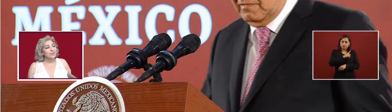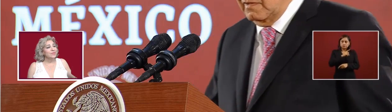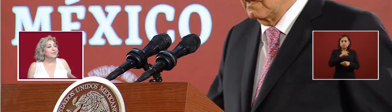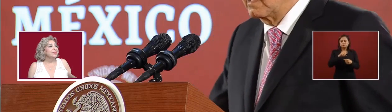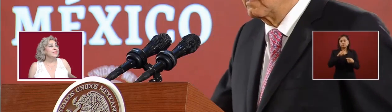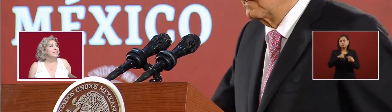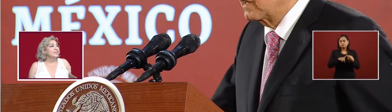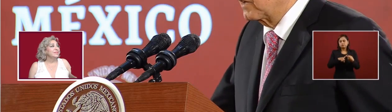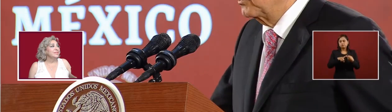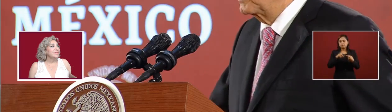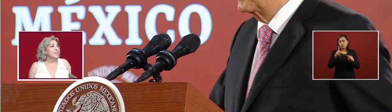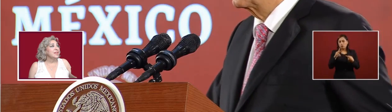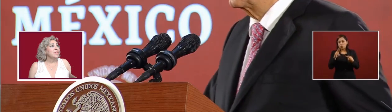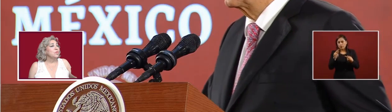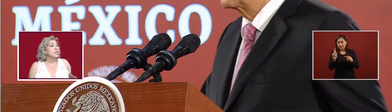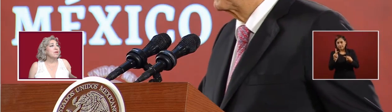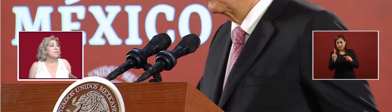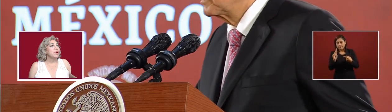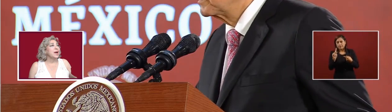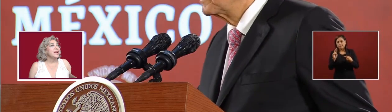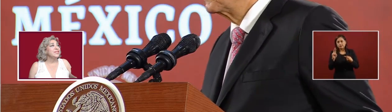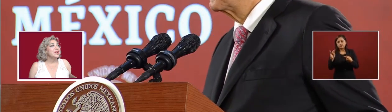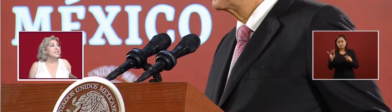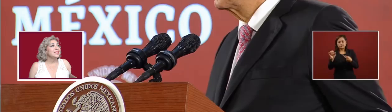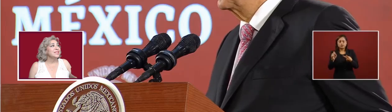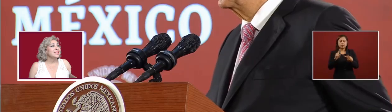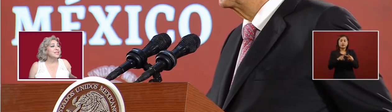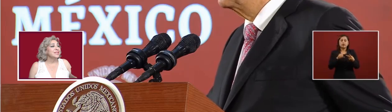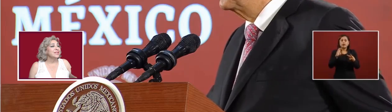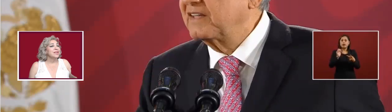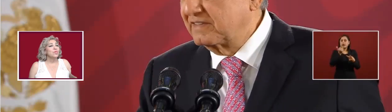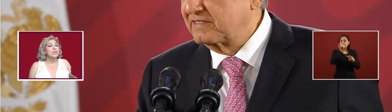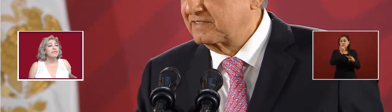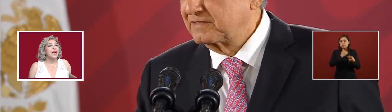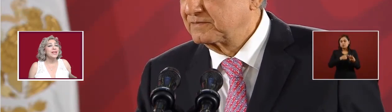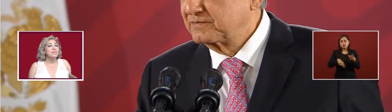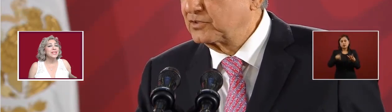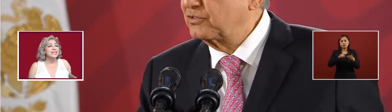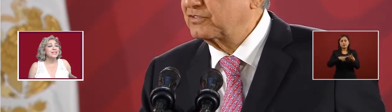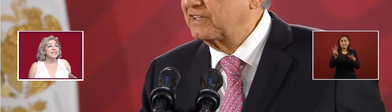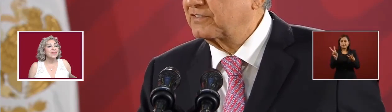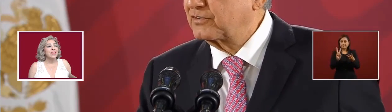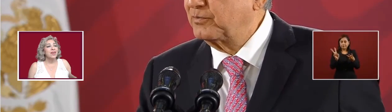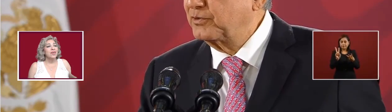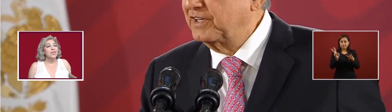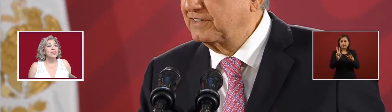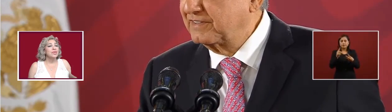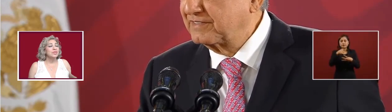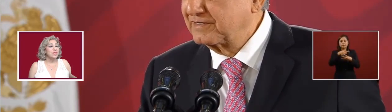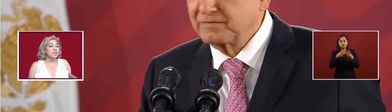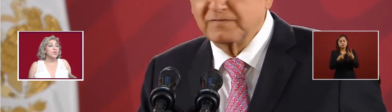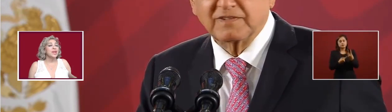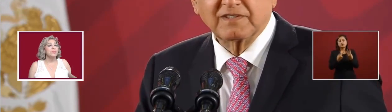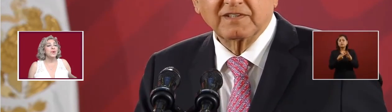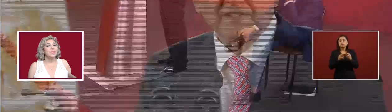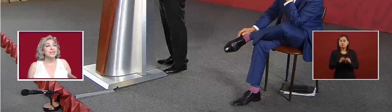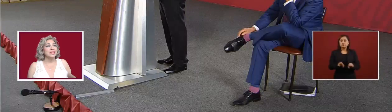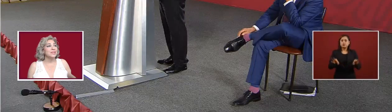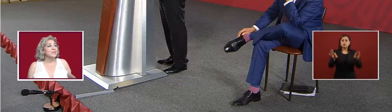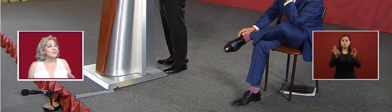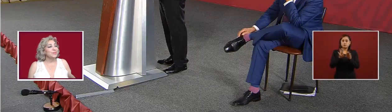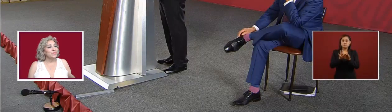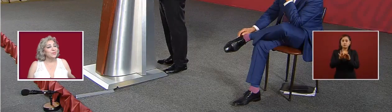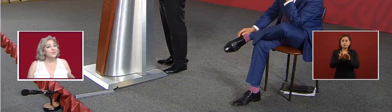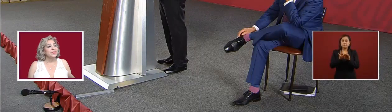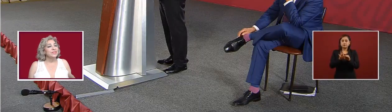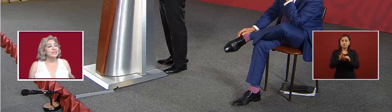with carbohydrates with vitamins those are the three components